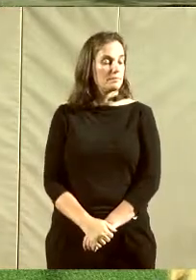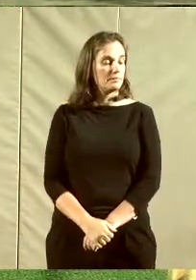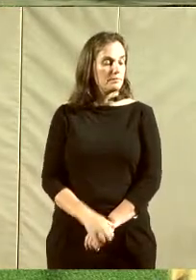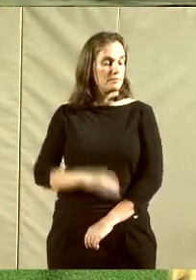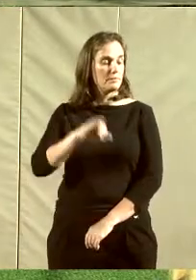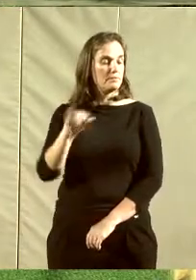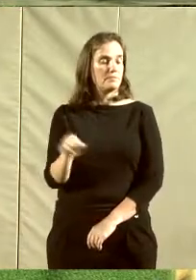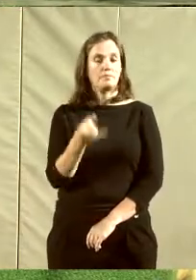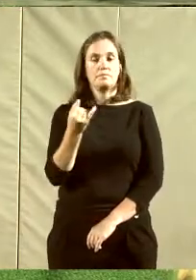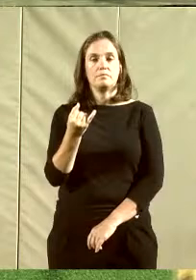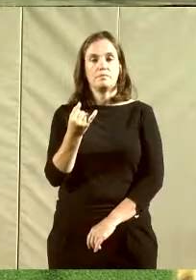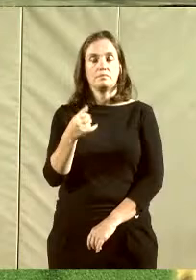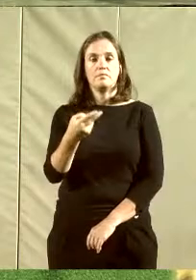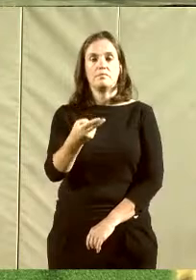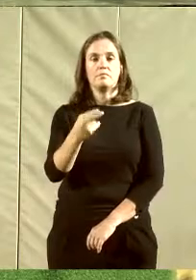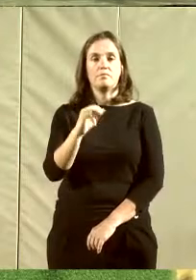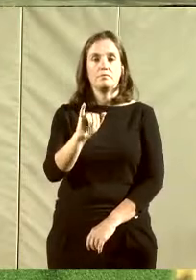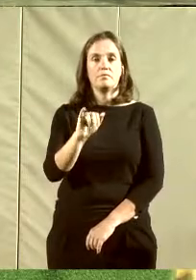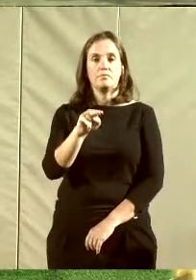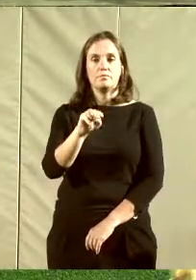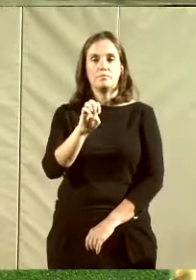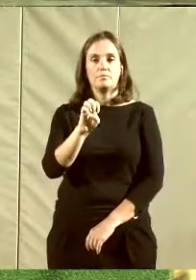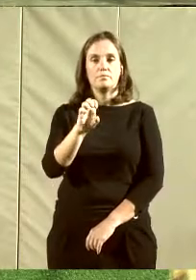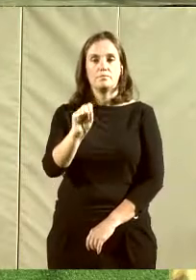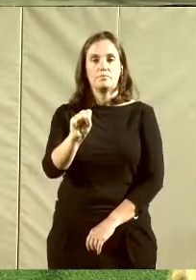Jordan Ray Hines.